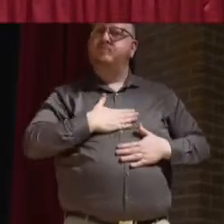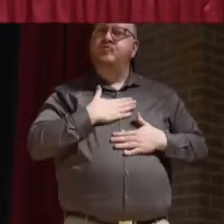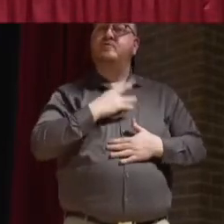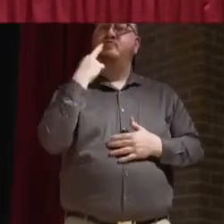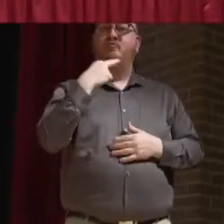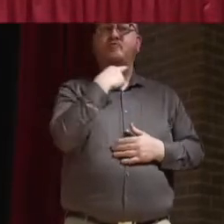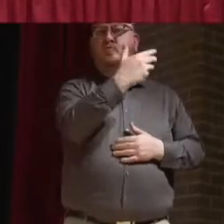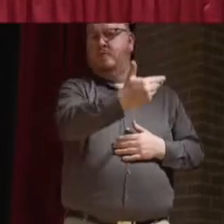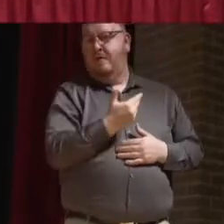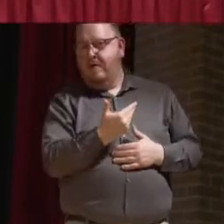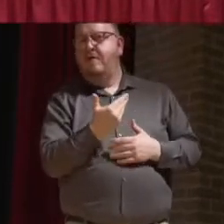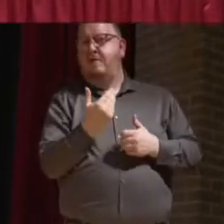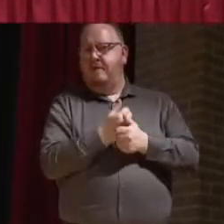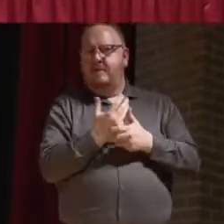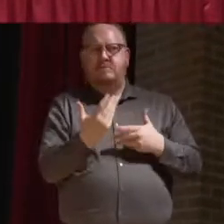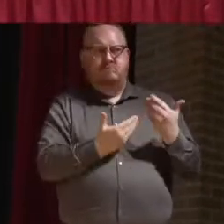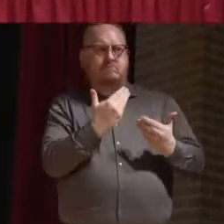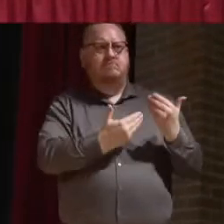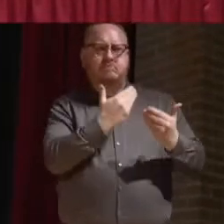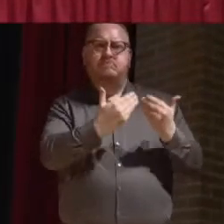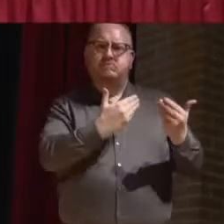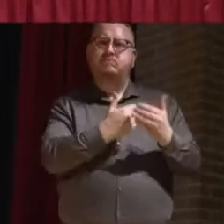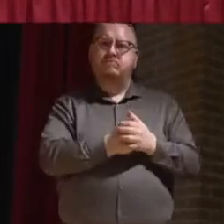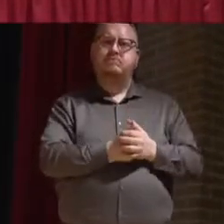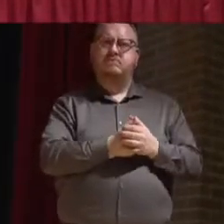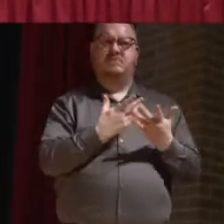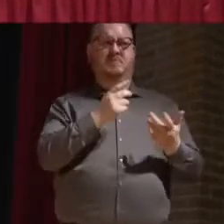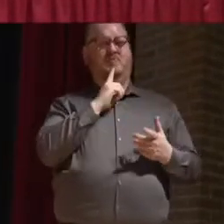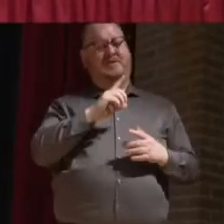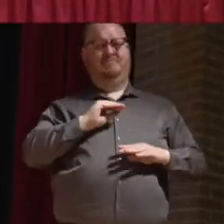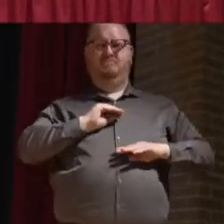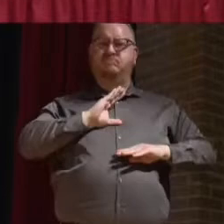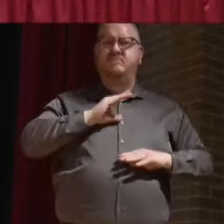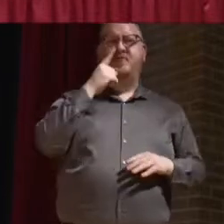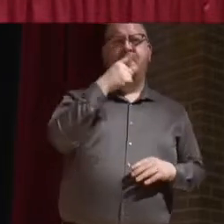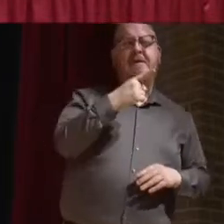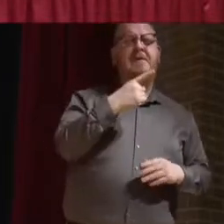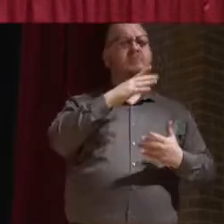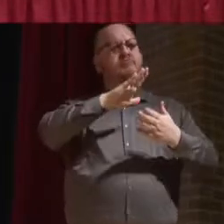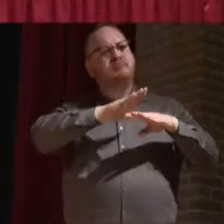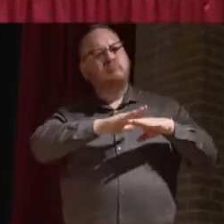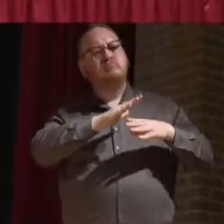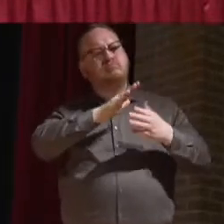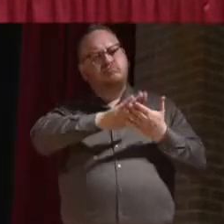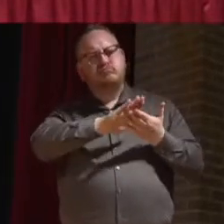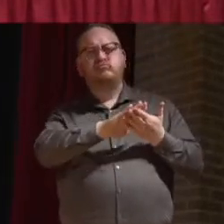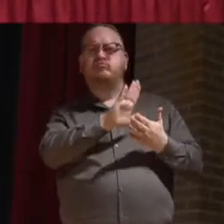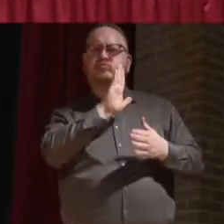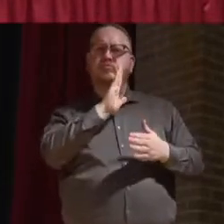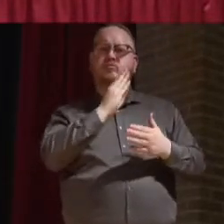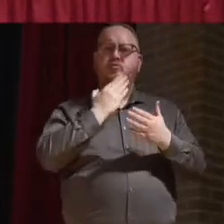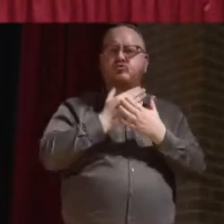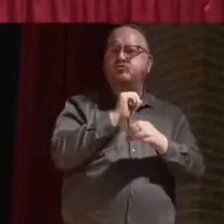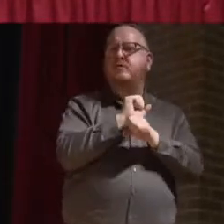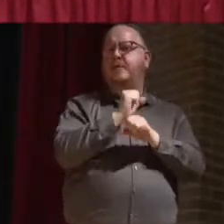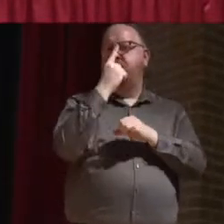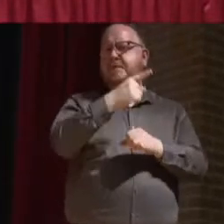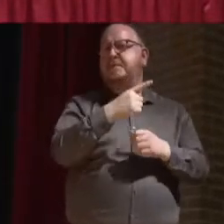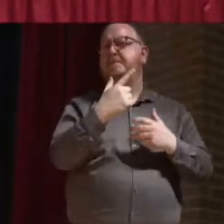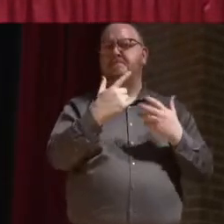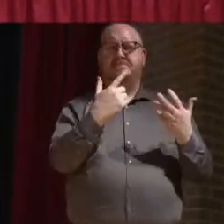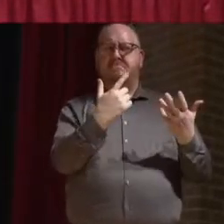It really, I think, is good for his esteem and him feeling good about the person who he is and the contributions that he makes.